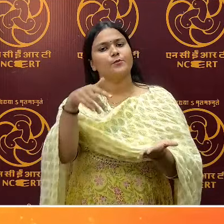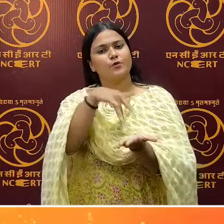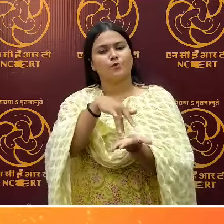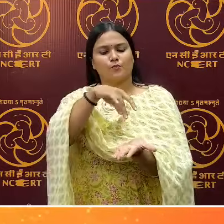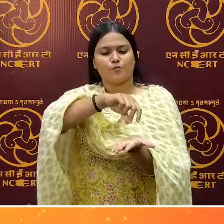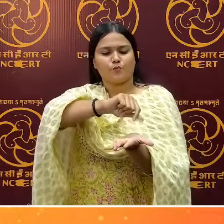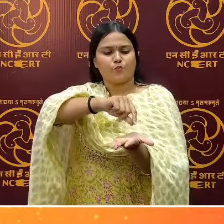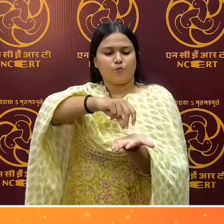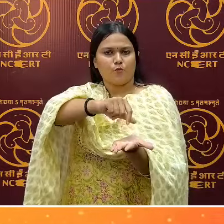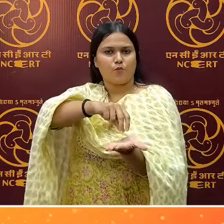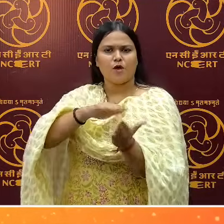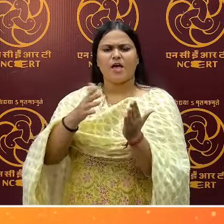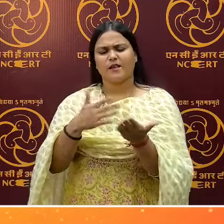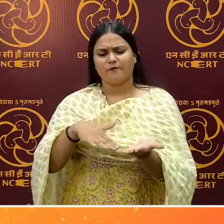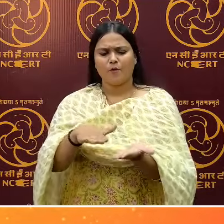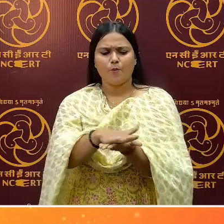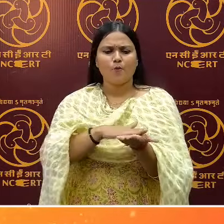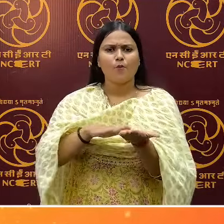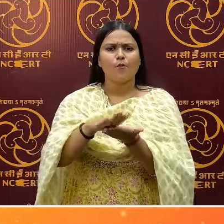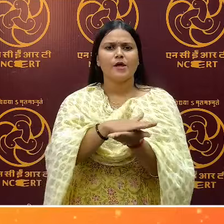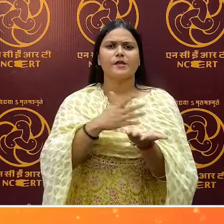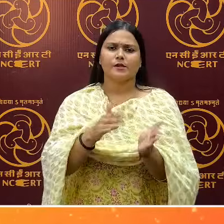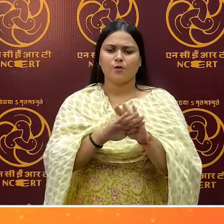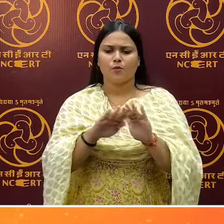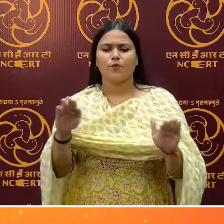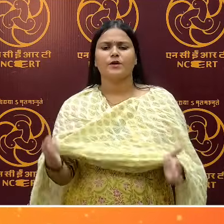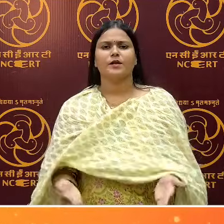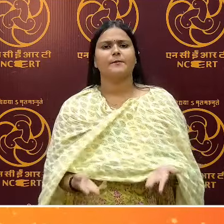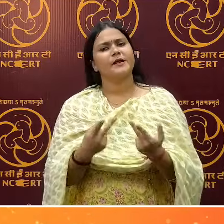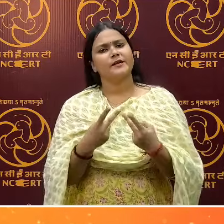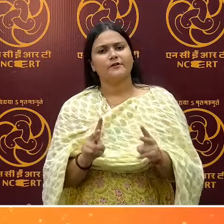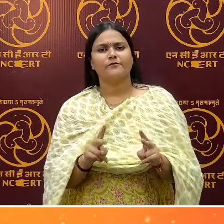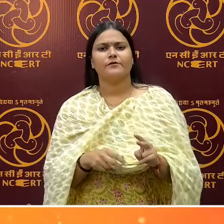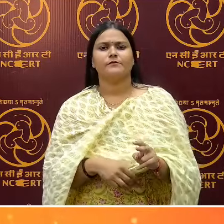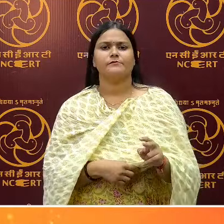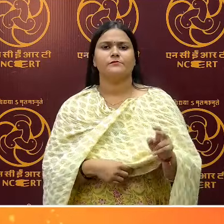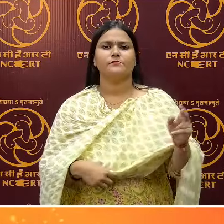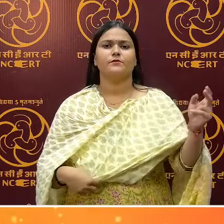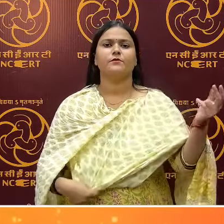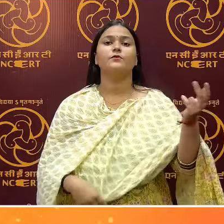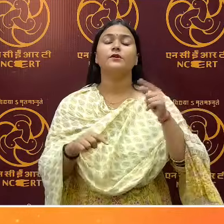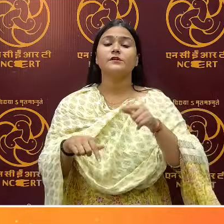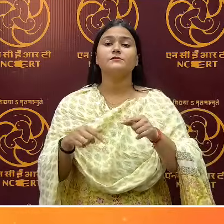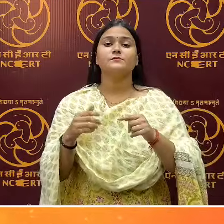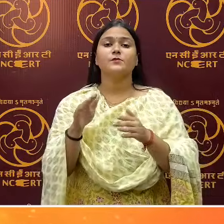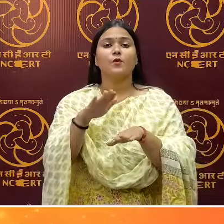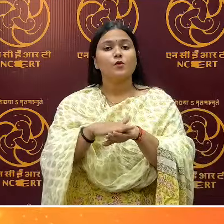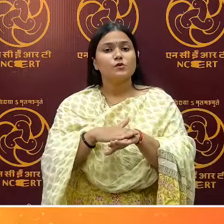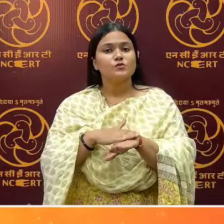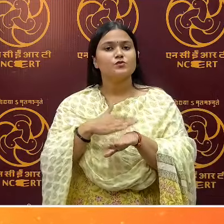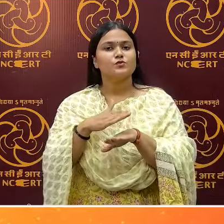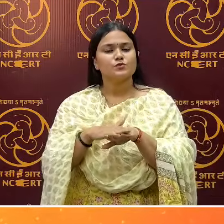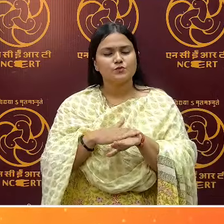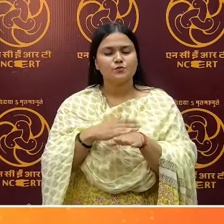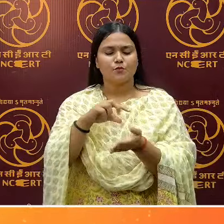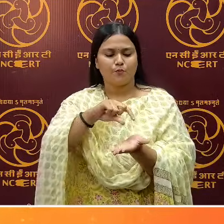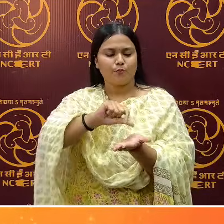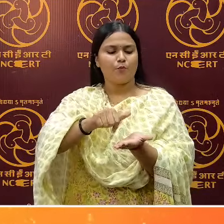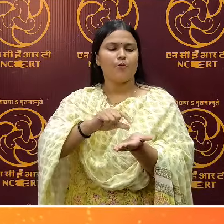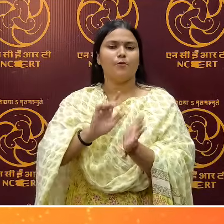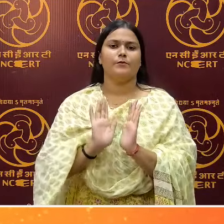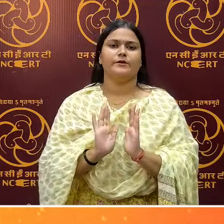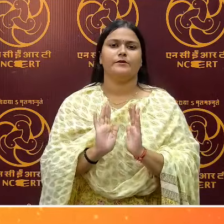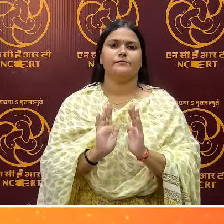rotating, whether it is floor or anywhere. So this friction slows the movement. Friction always slows the